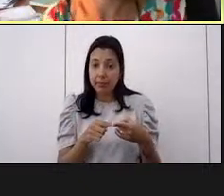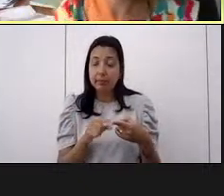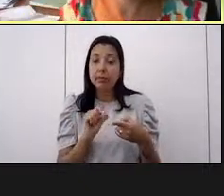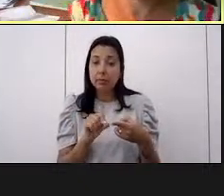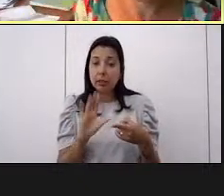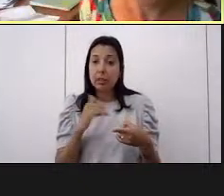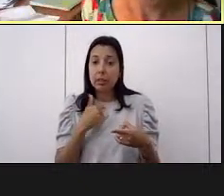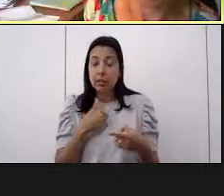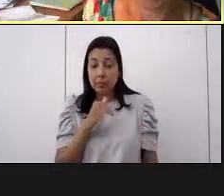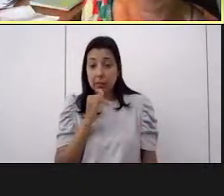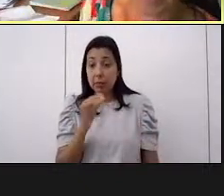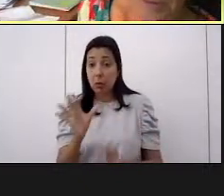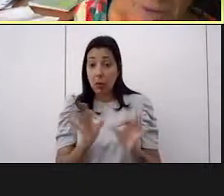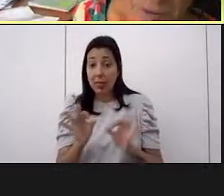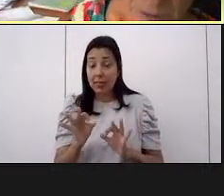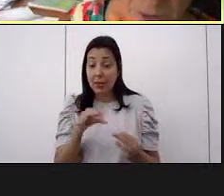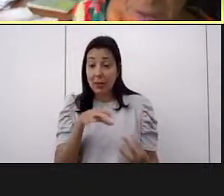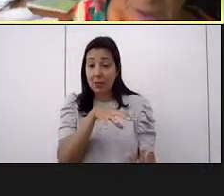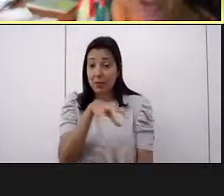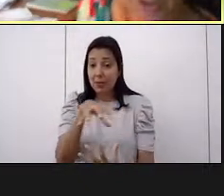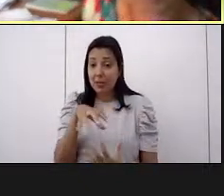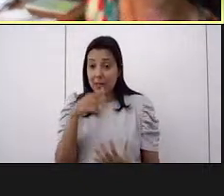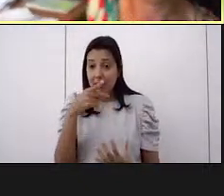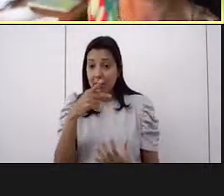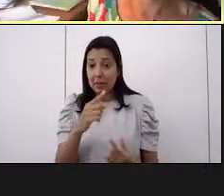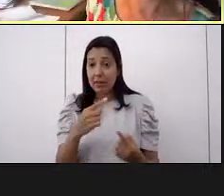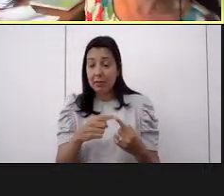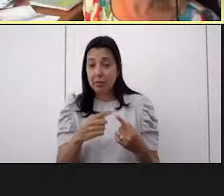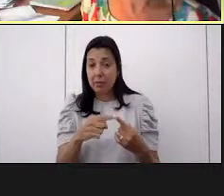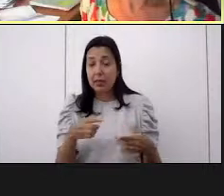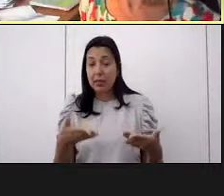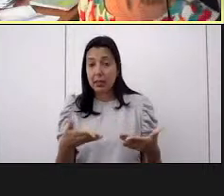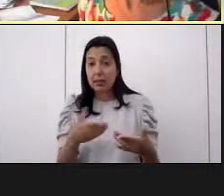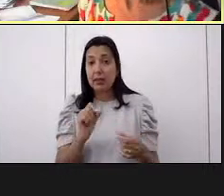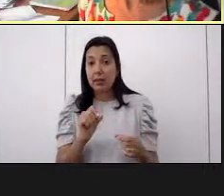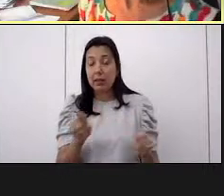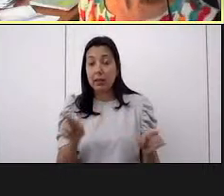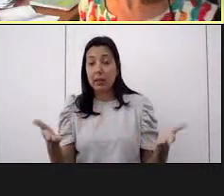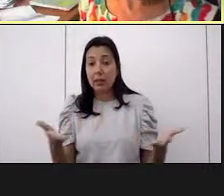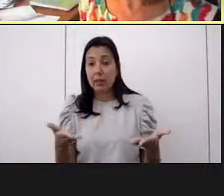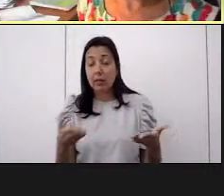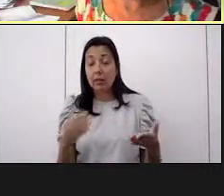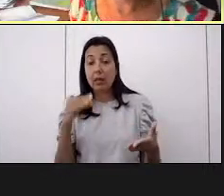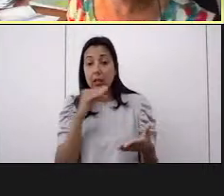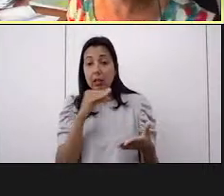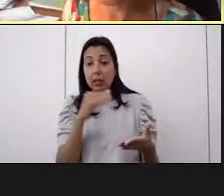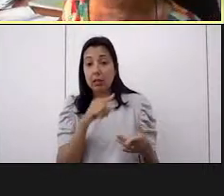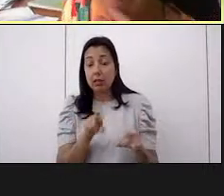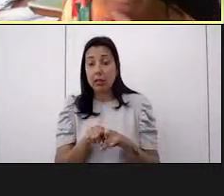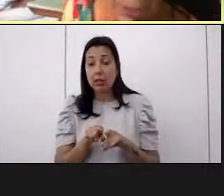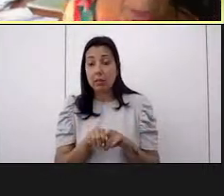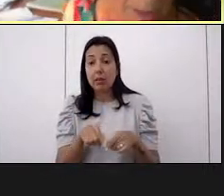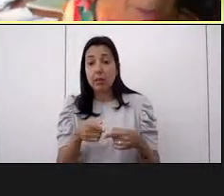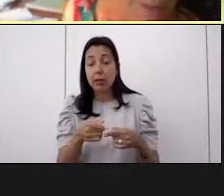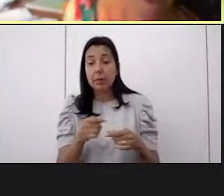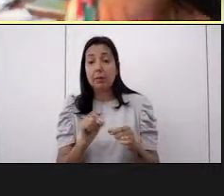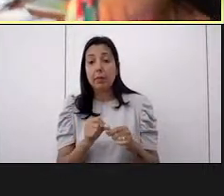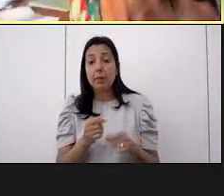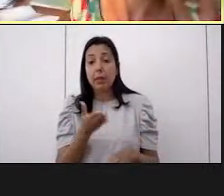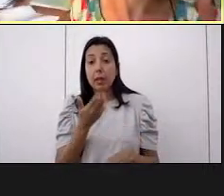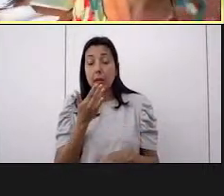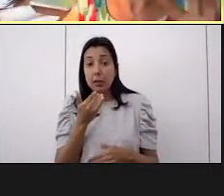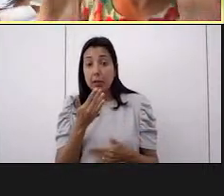is also a standardization agency for the WTO. So this is the picture of